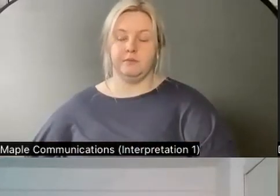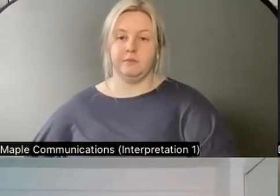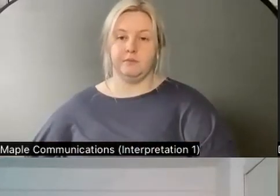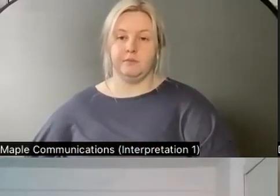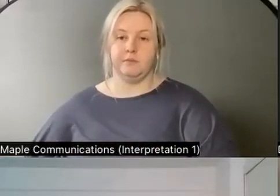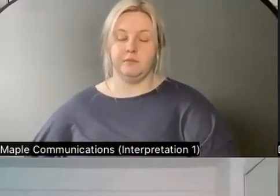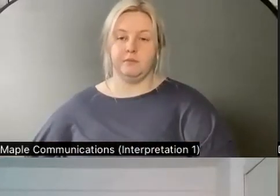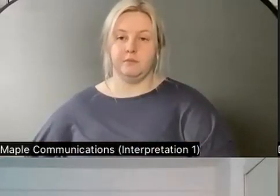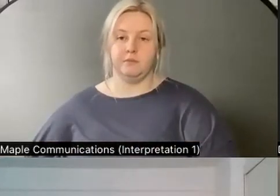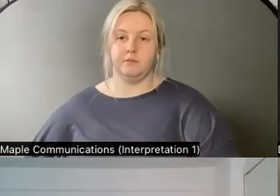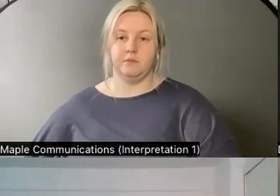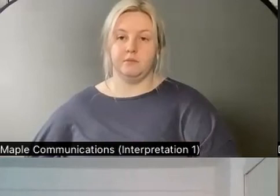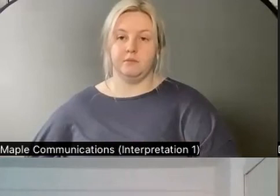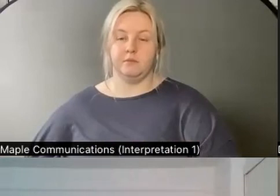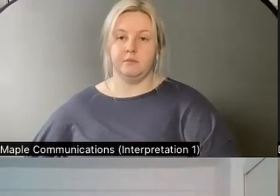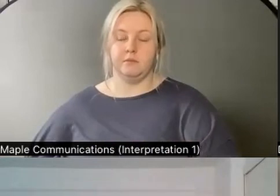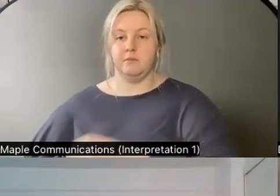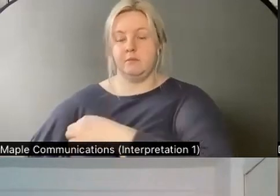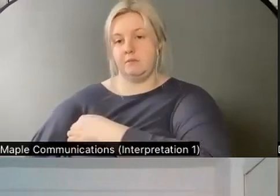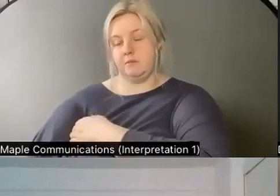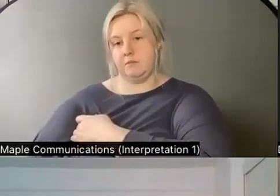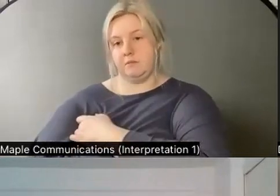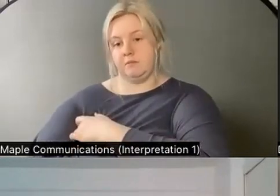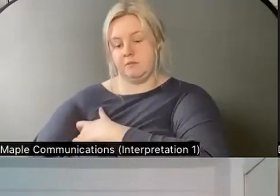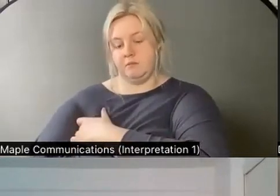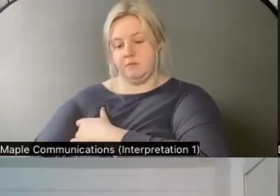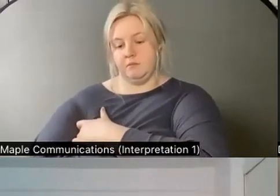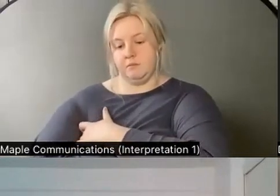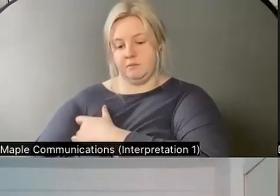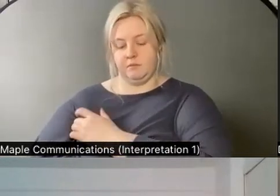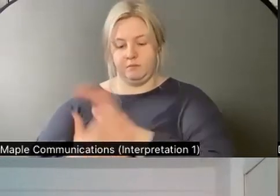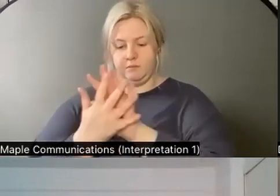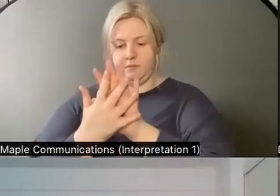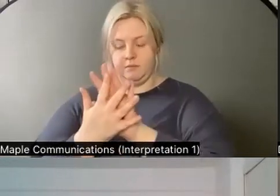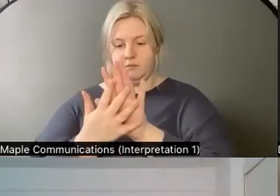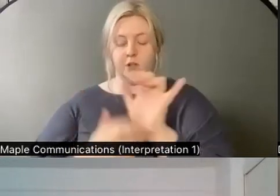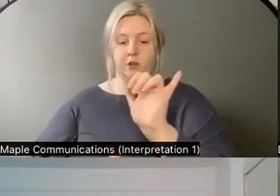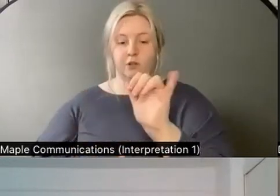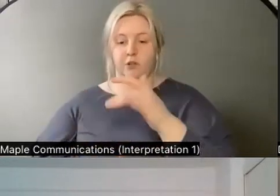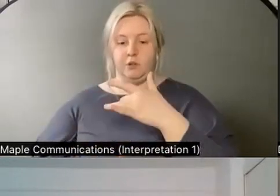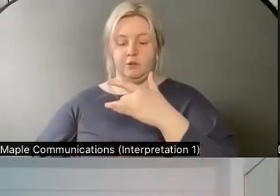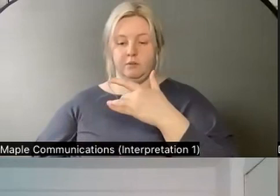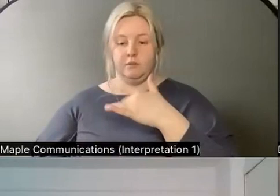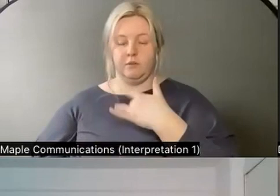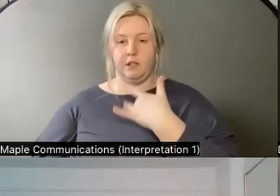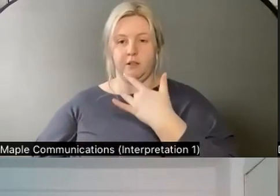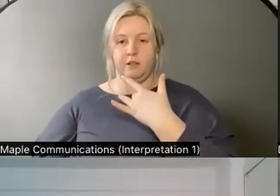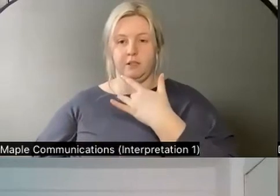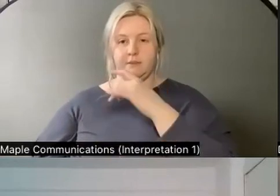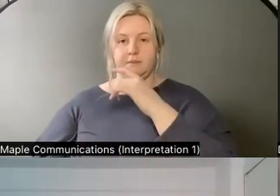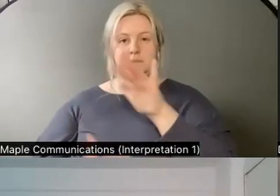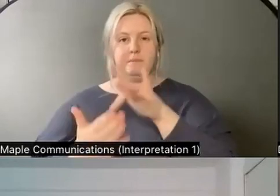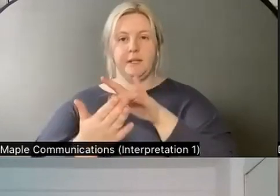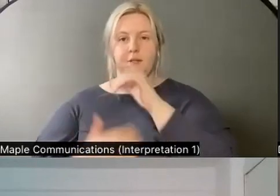I lost, oh, and sorry, I think I can still say early middle-aged man wearing